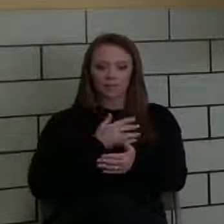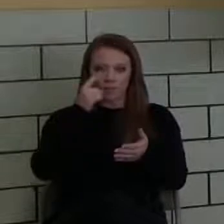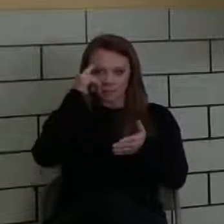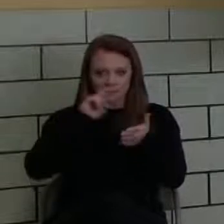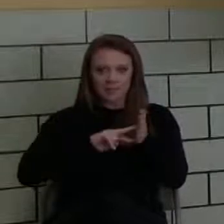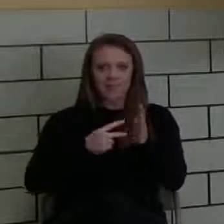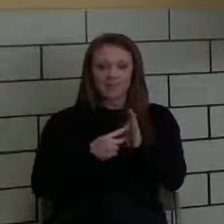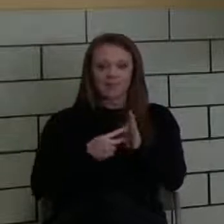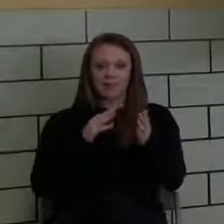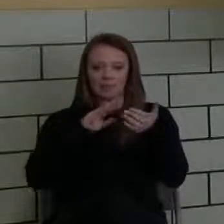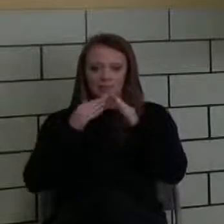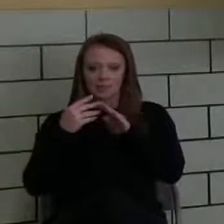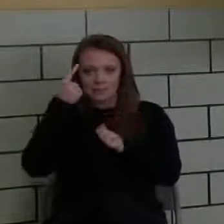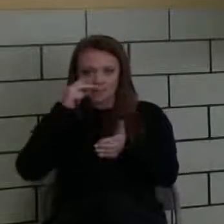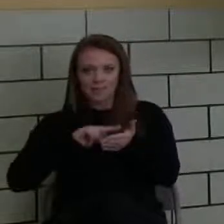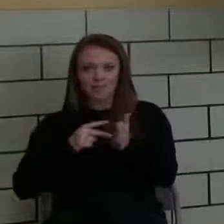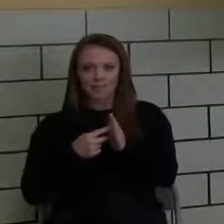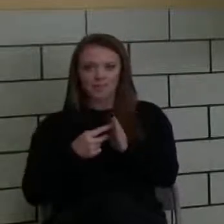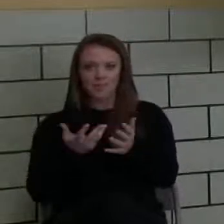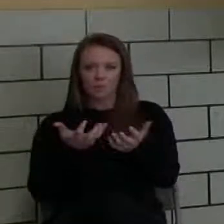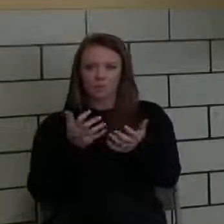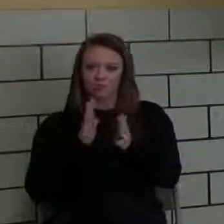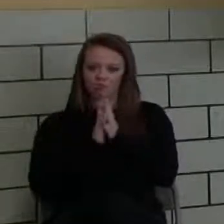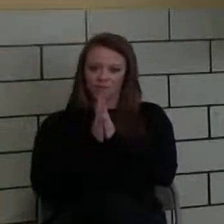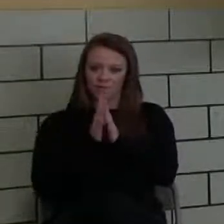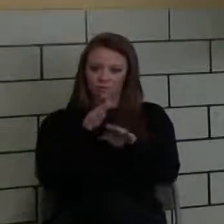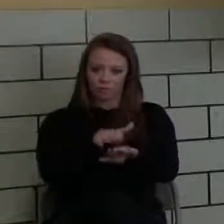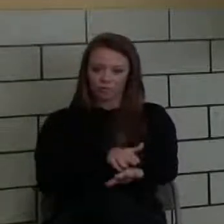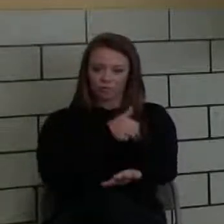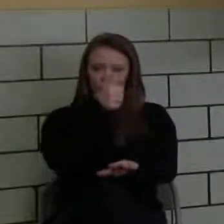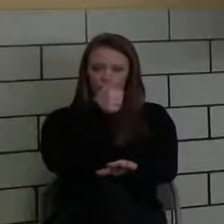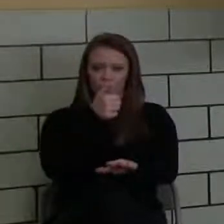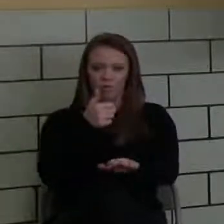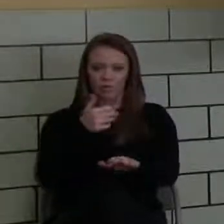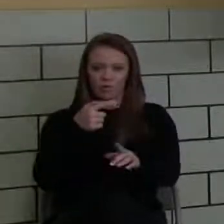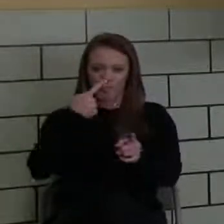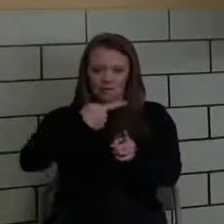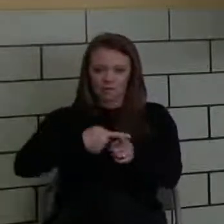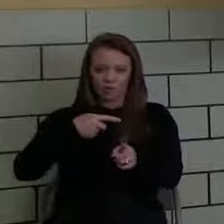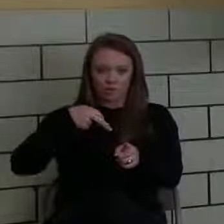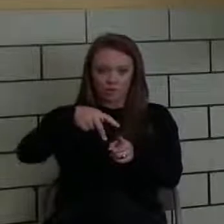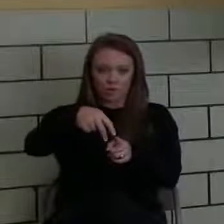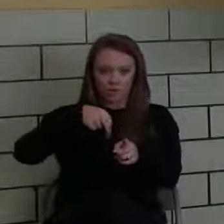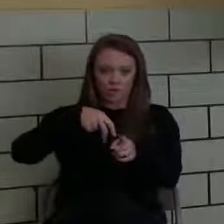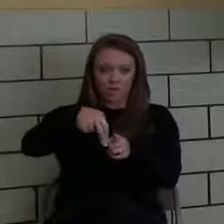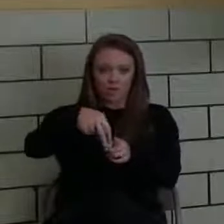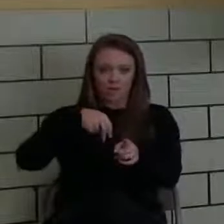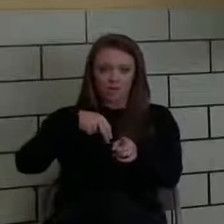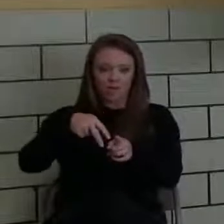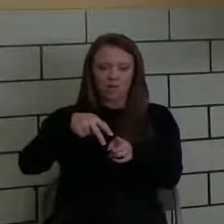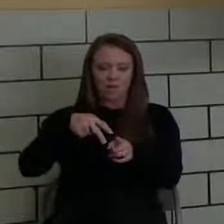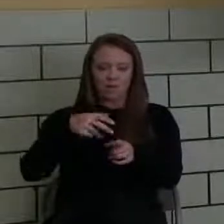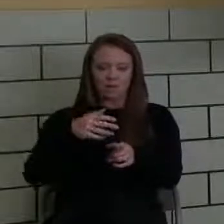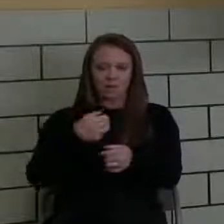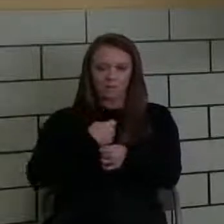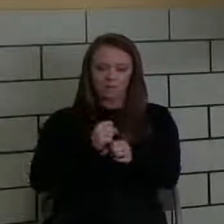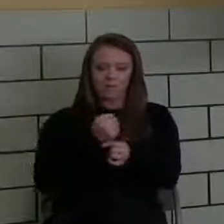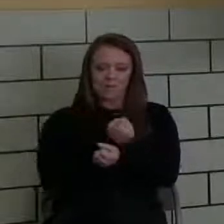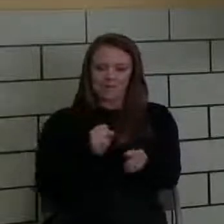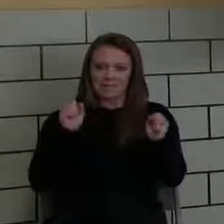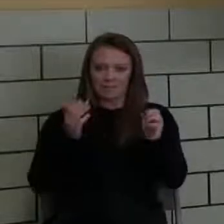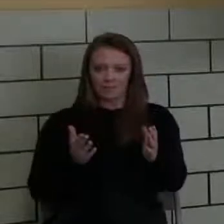We wanted to slow down traffic. We wanted to make these intersections safer for pedestrians and vehicular